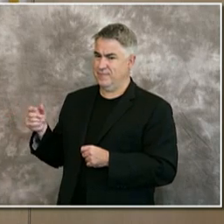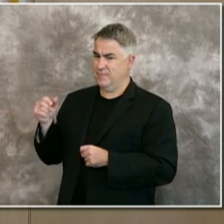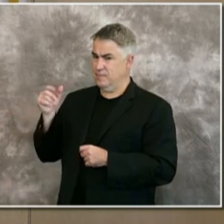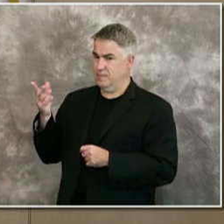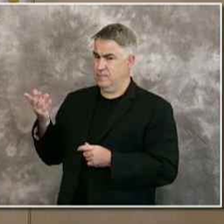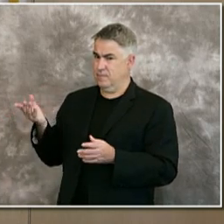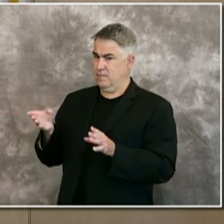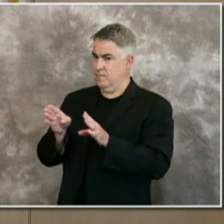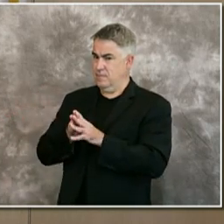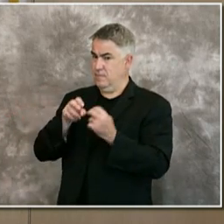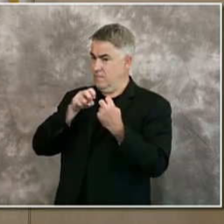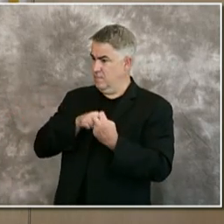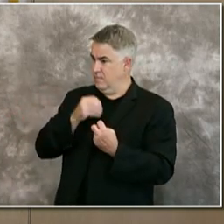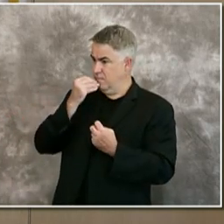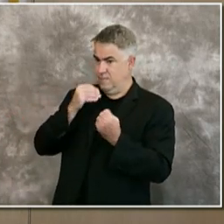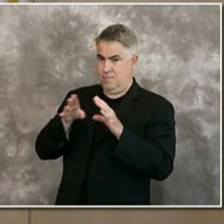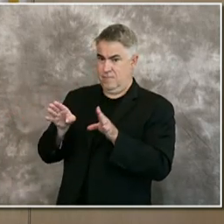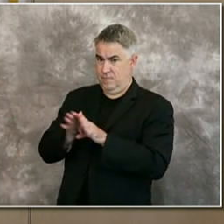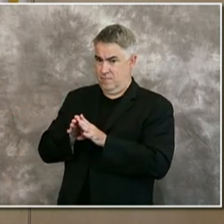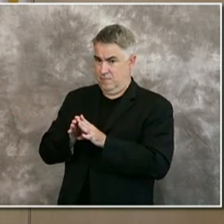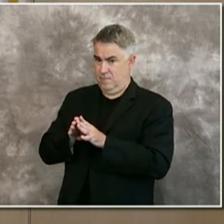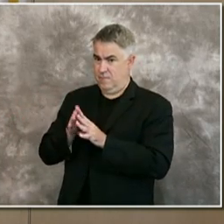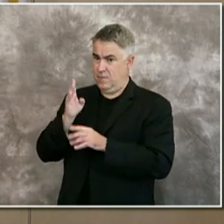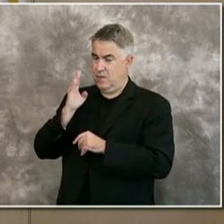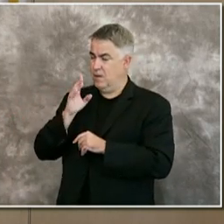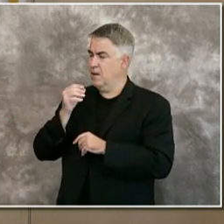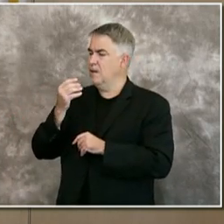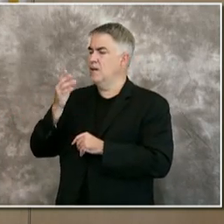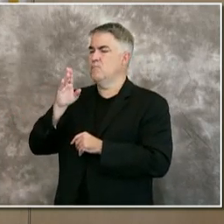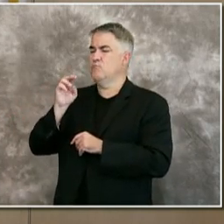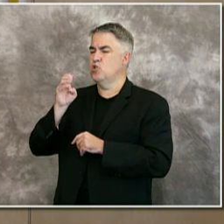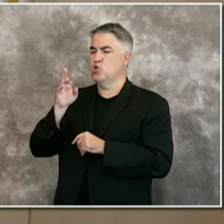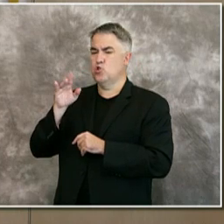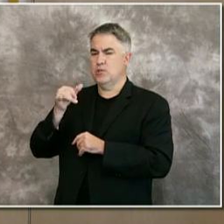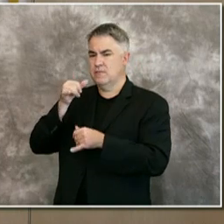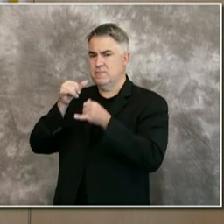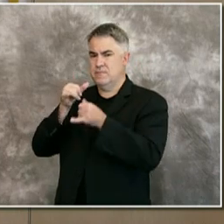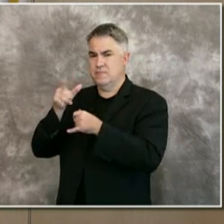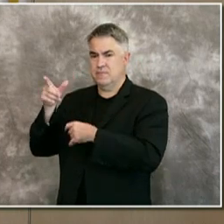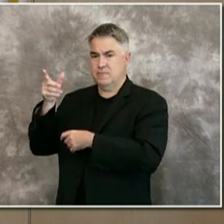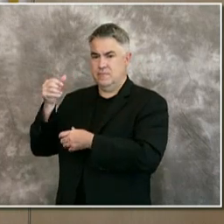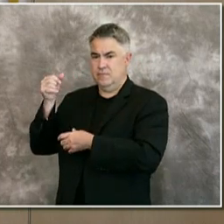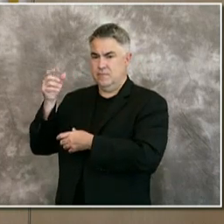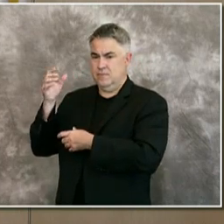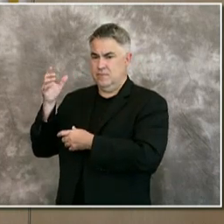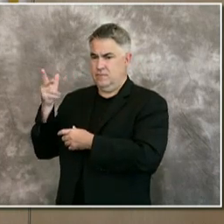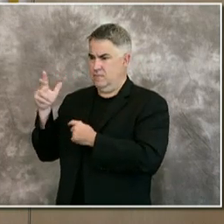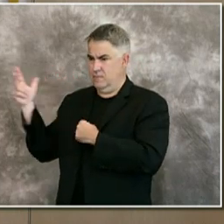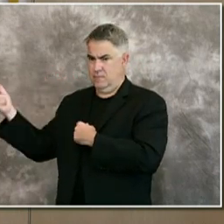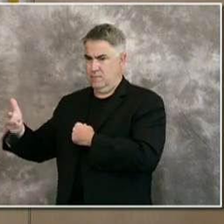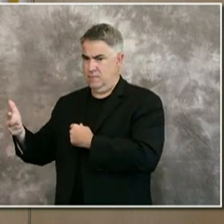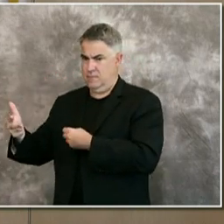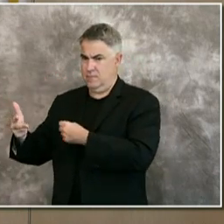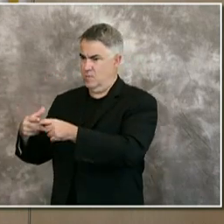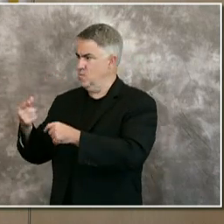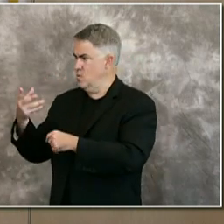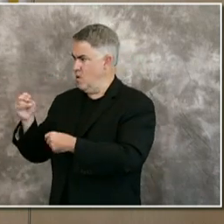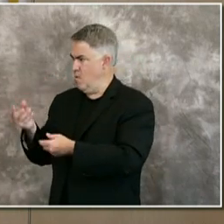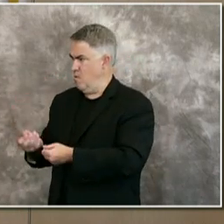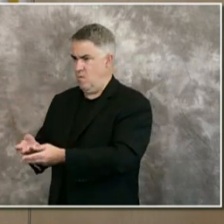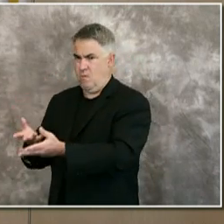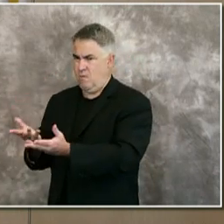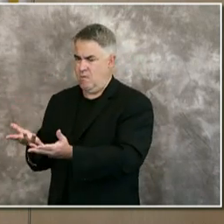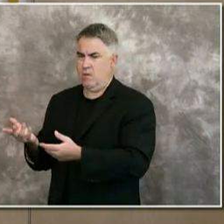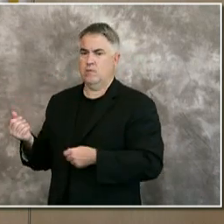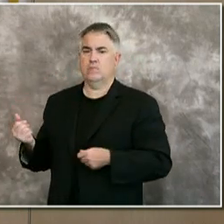operations, and that means like breweries. That means that they can't do curbside or to-go sales. Is that what that means? If they,